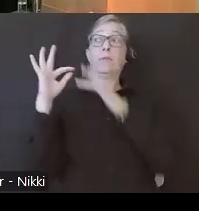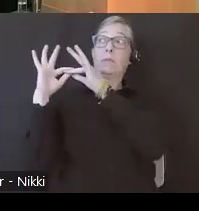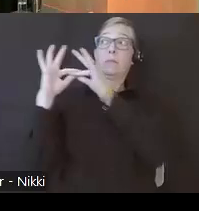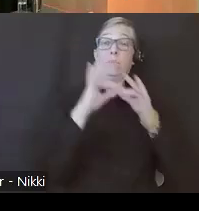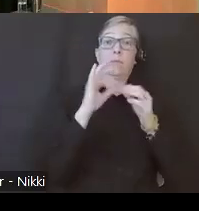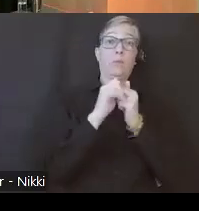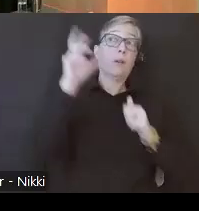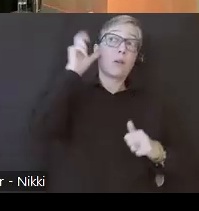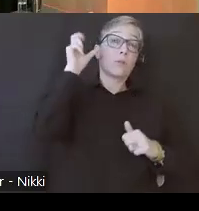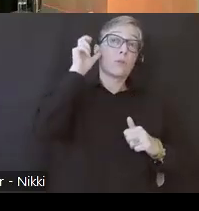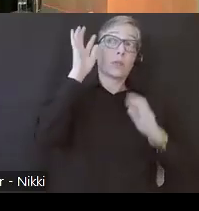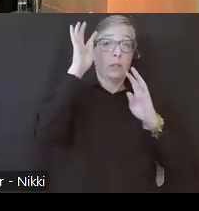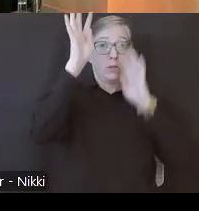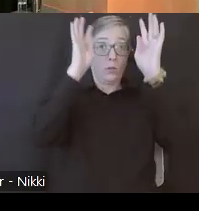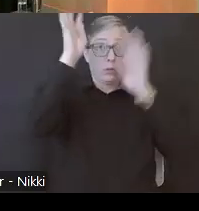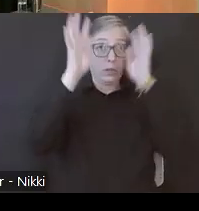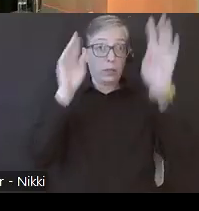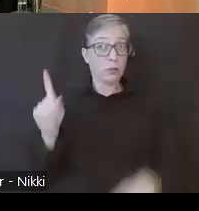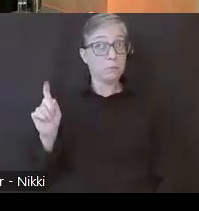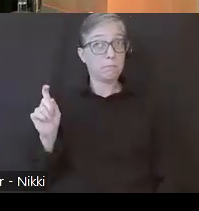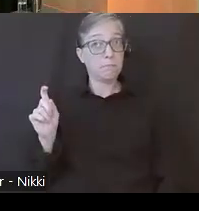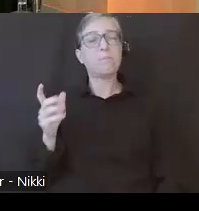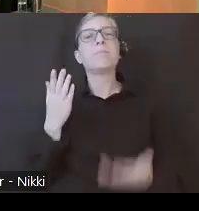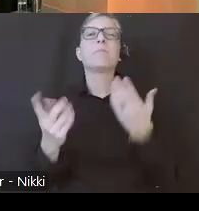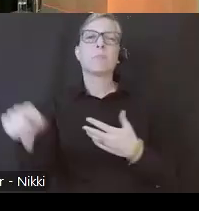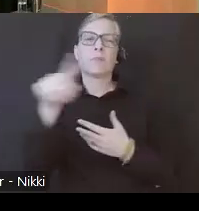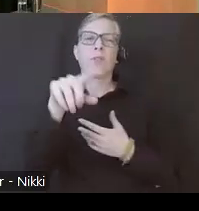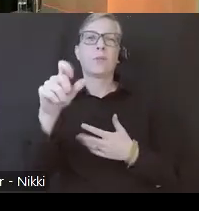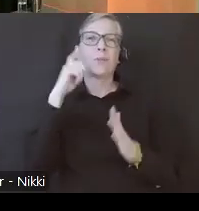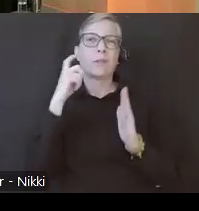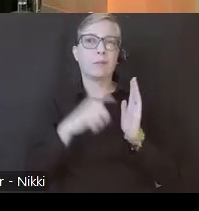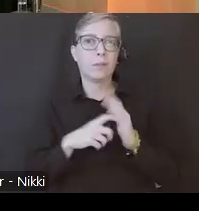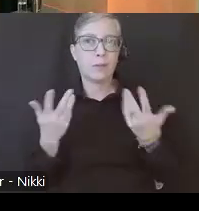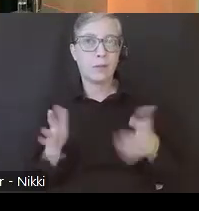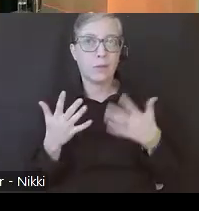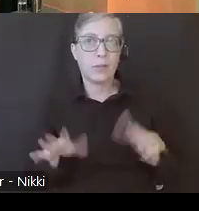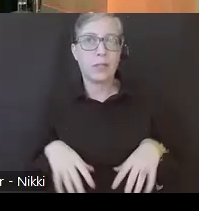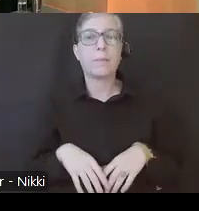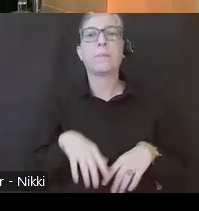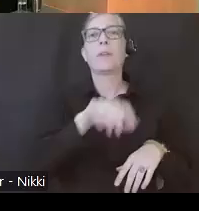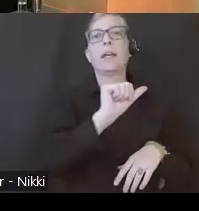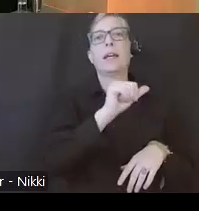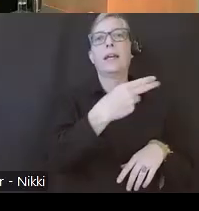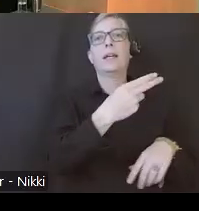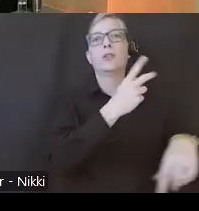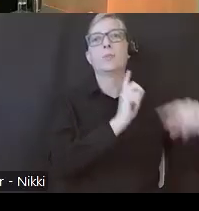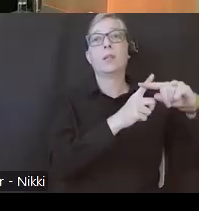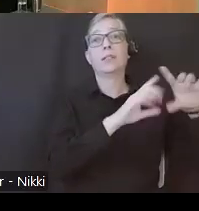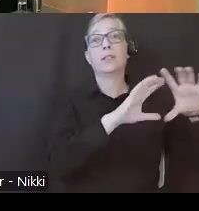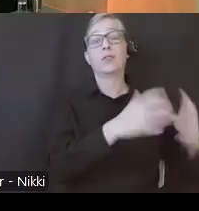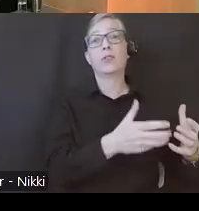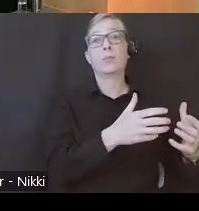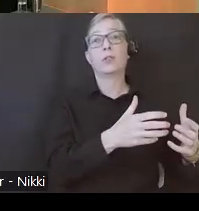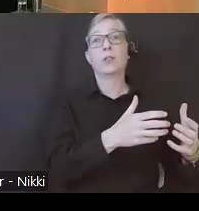hallucinations. And you might be able to tell already that the AH plus group did not have a